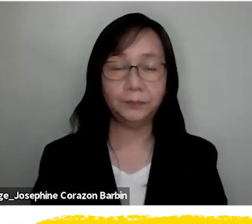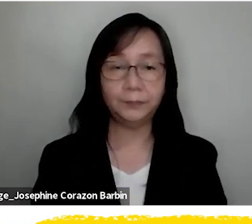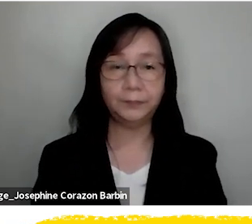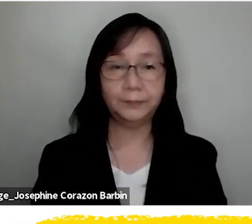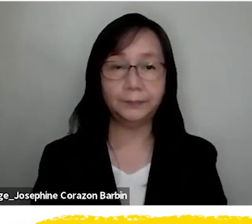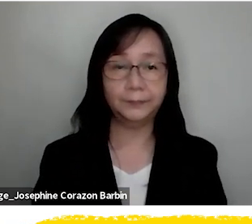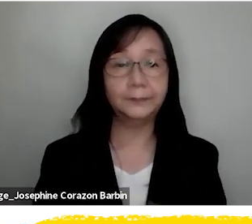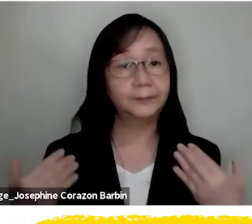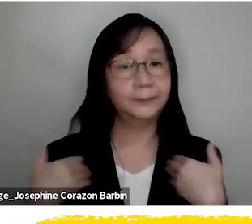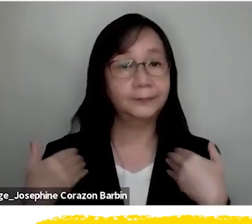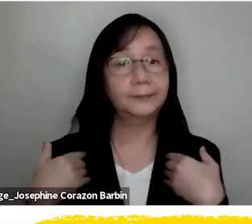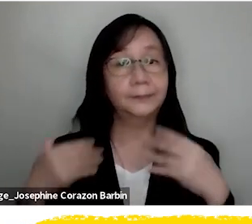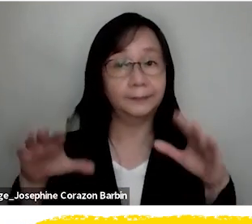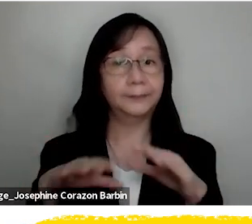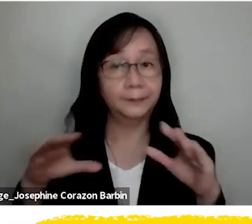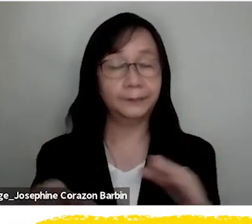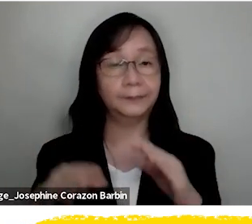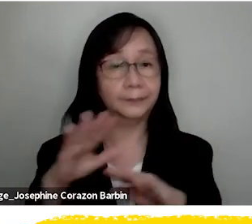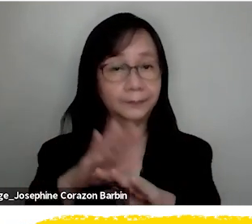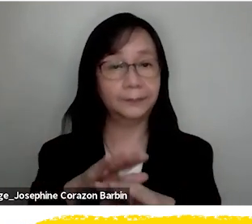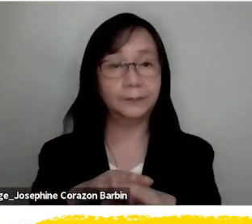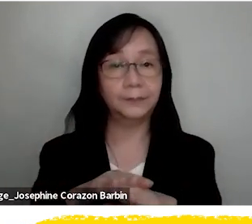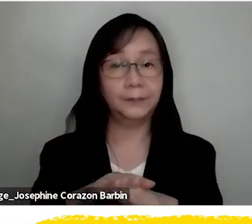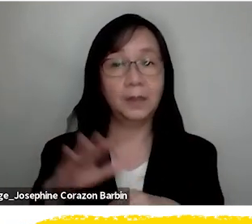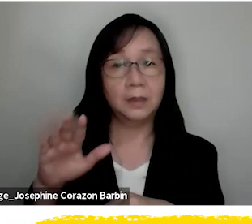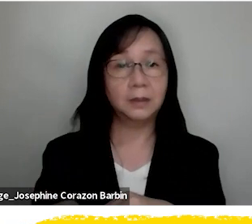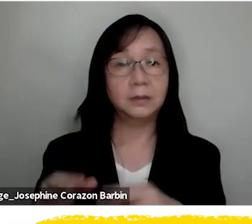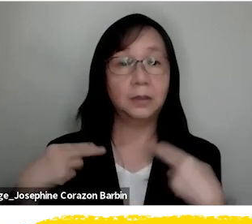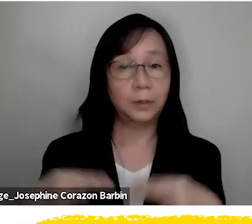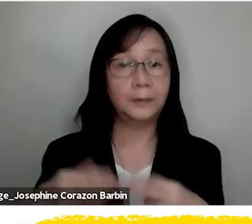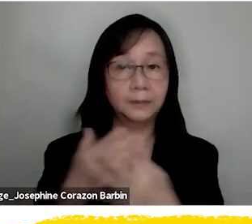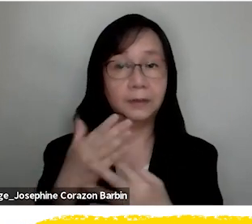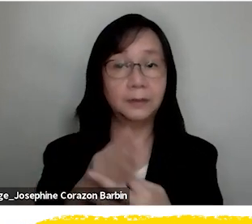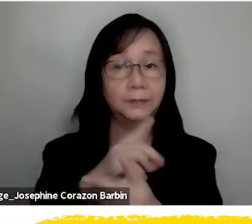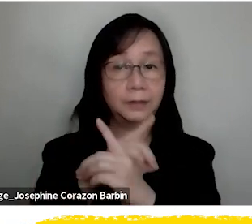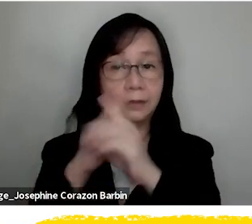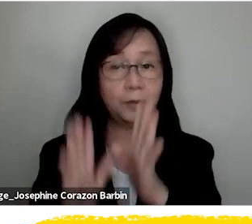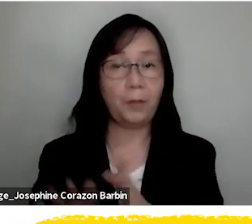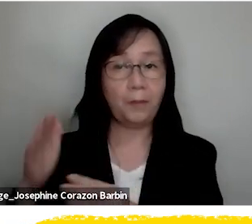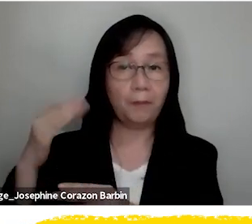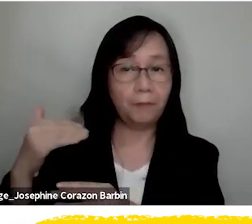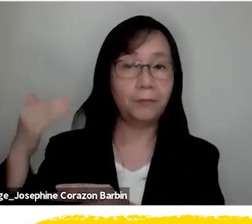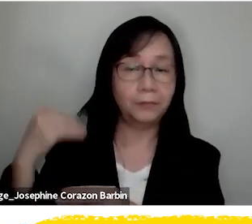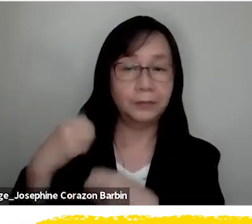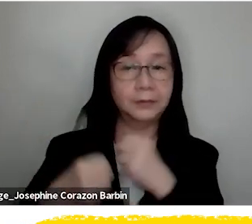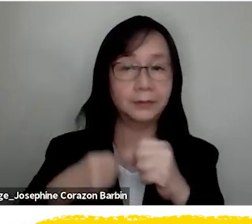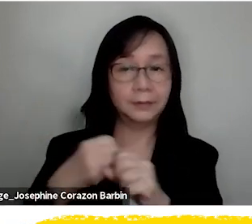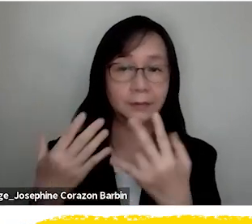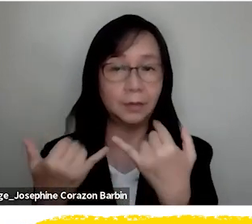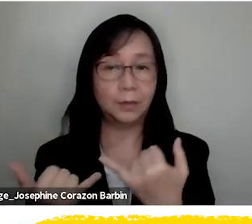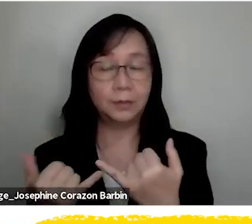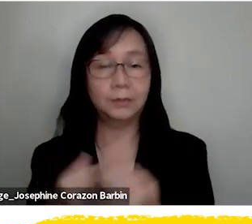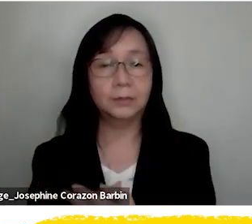We have been working on child human rights defenders since a few years now. We have been